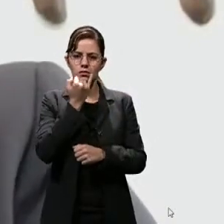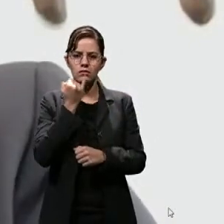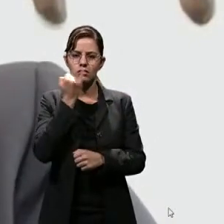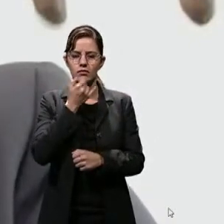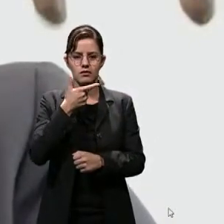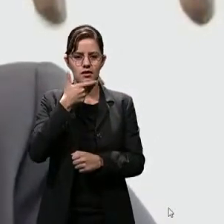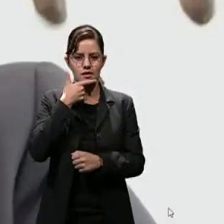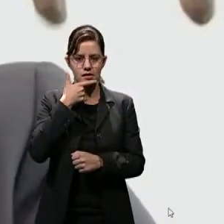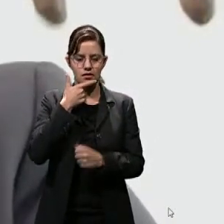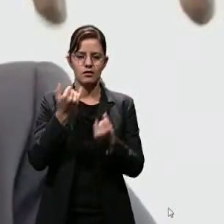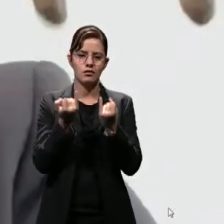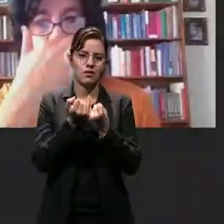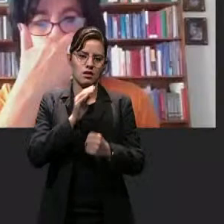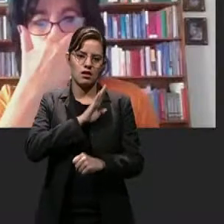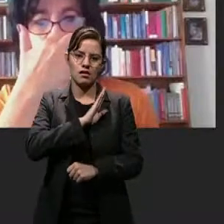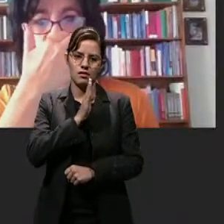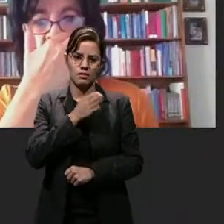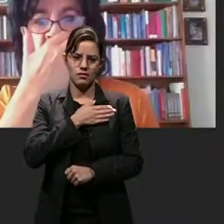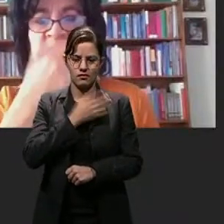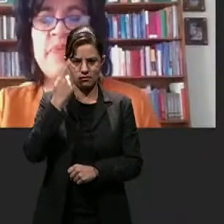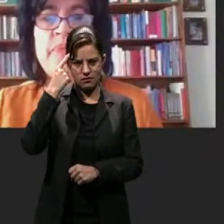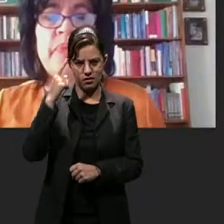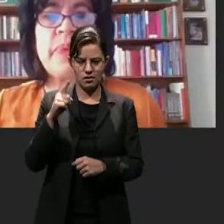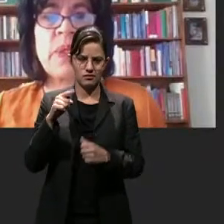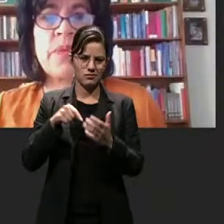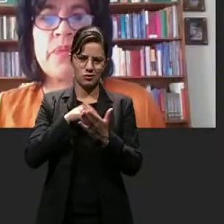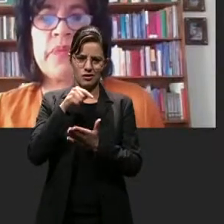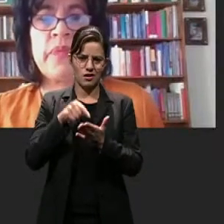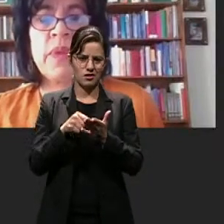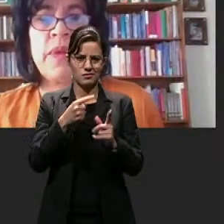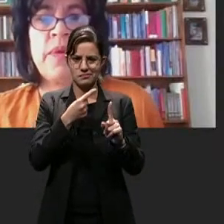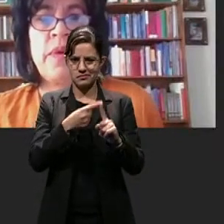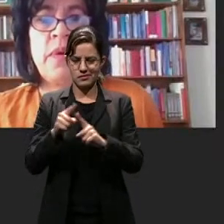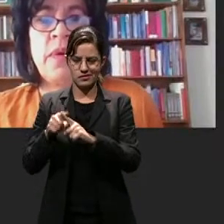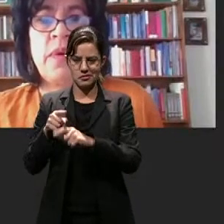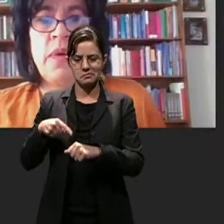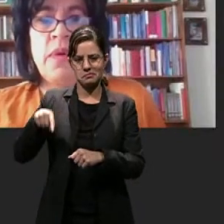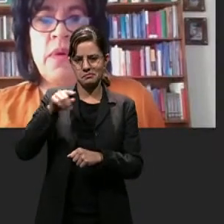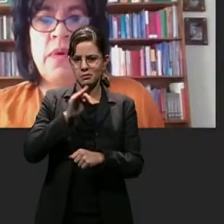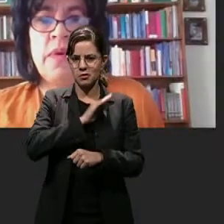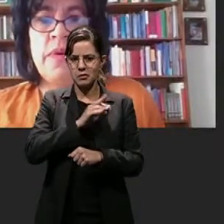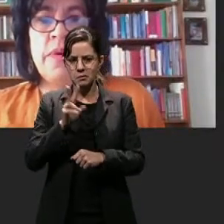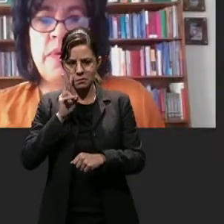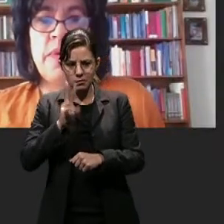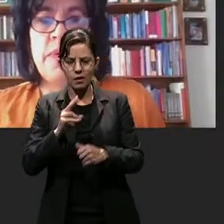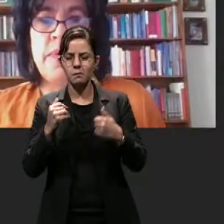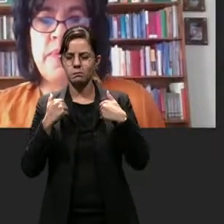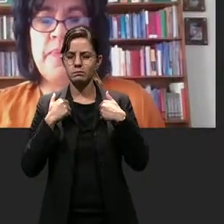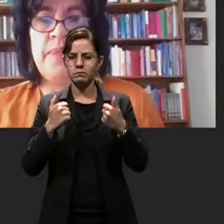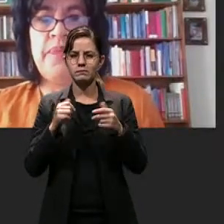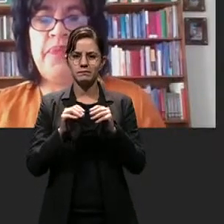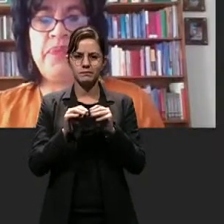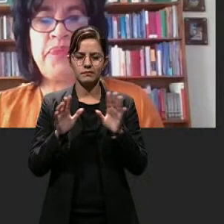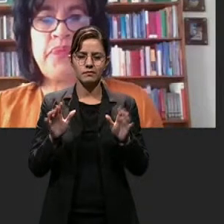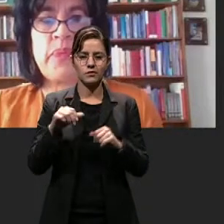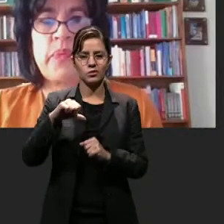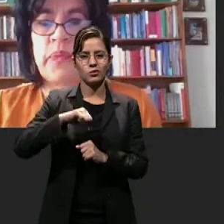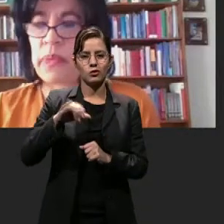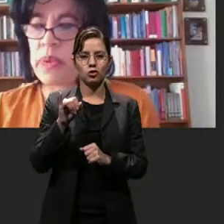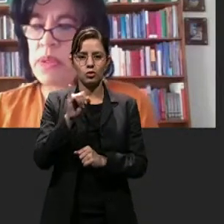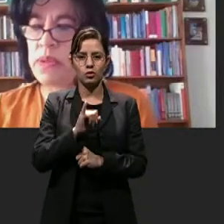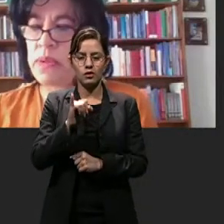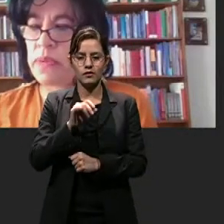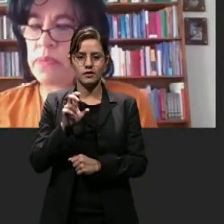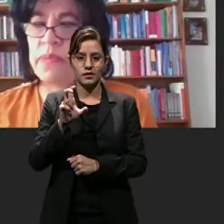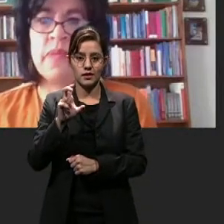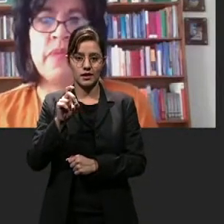so you can have access to them in different parts of the world. Today is Thursday, June 30th,